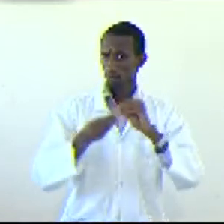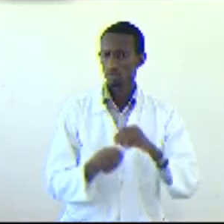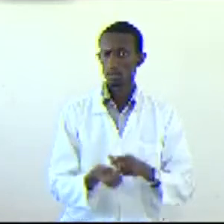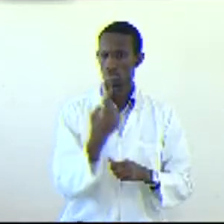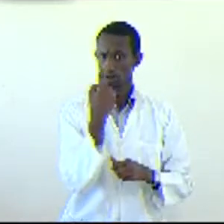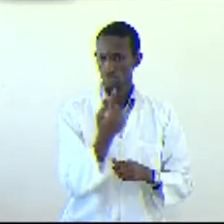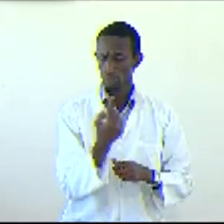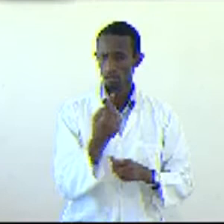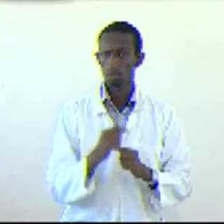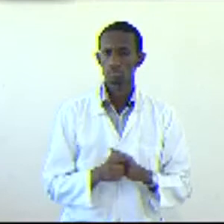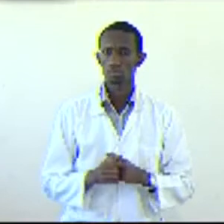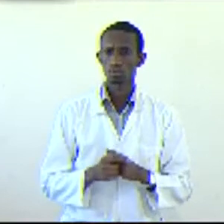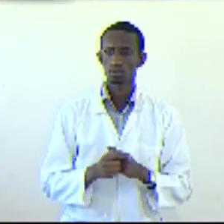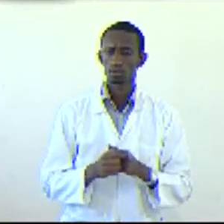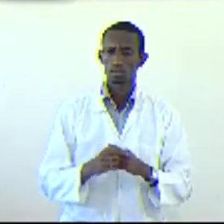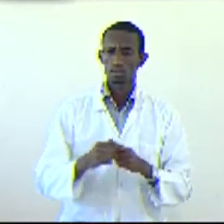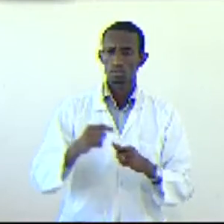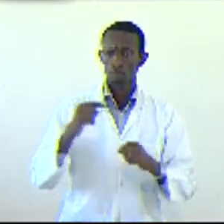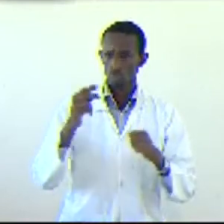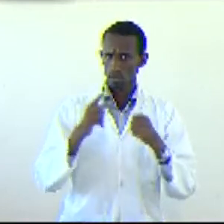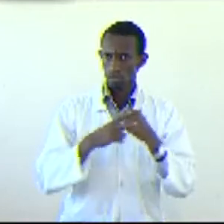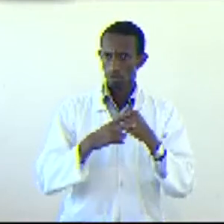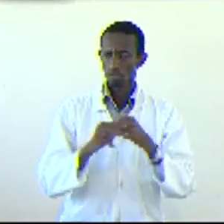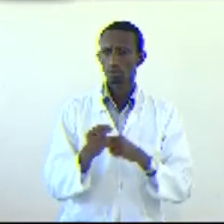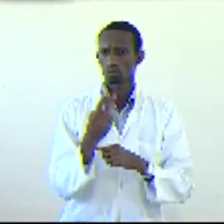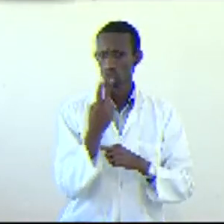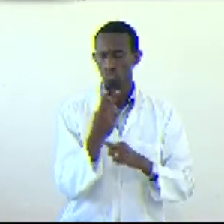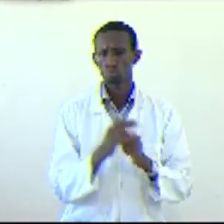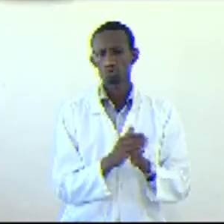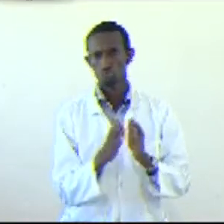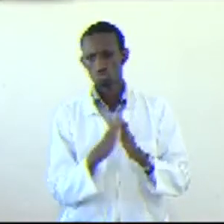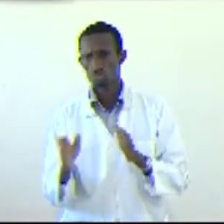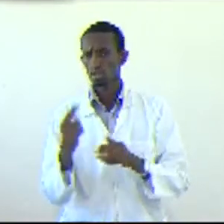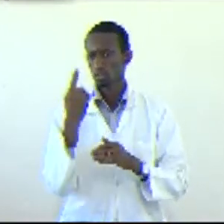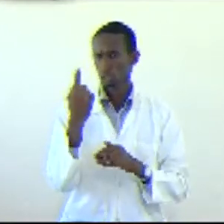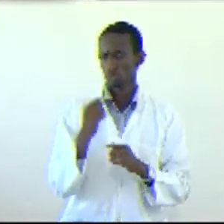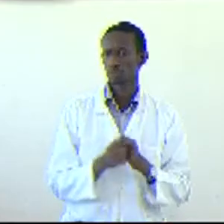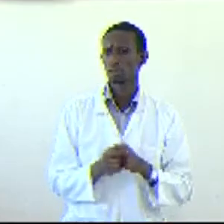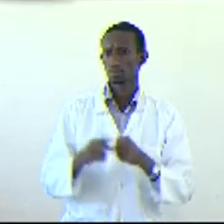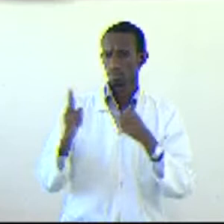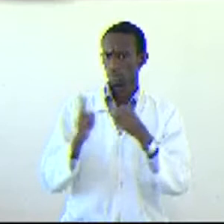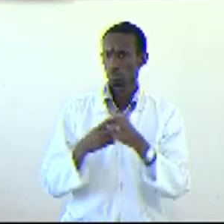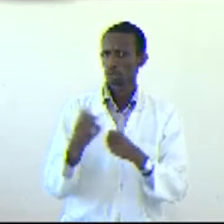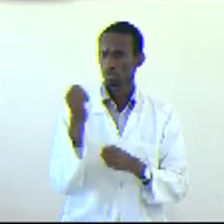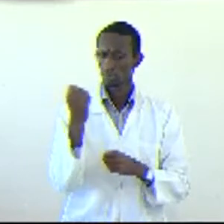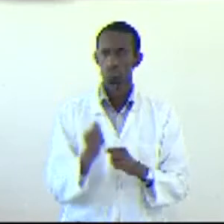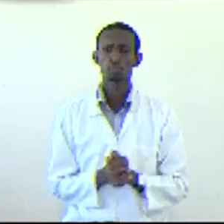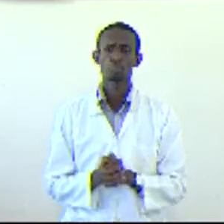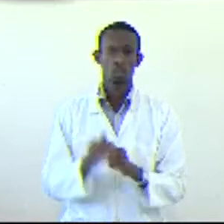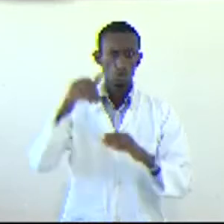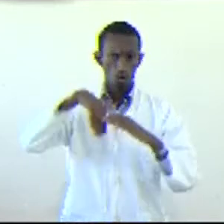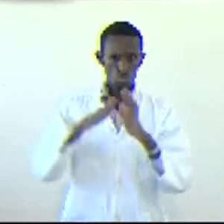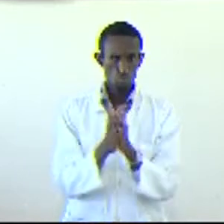172, 175 from the book of Senior 4. And the objectives of this lesson, by